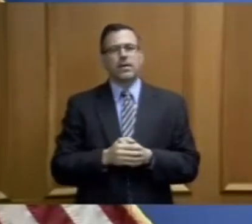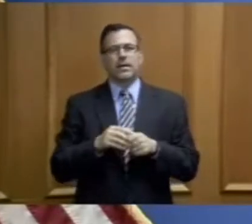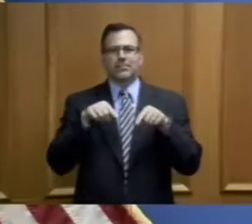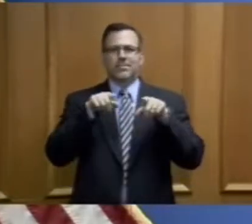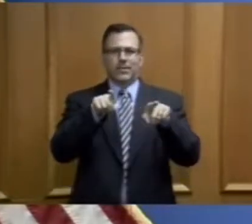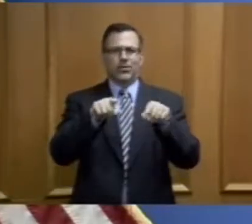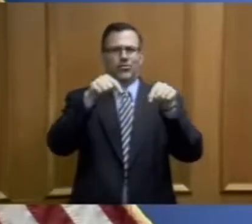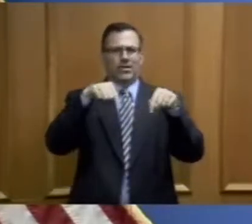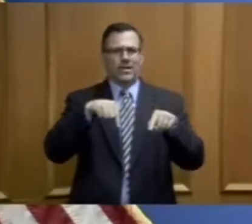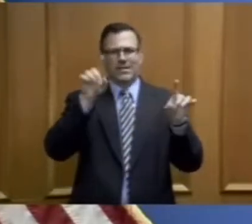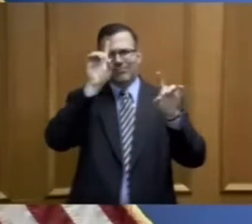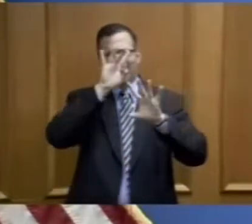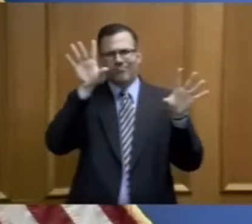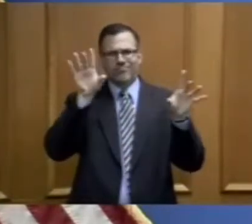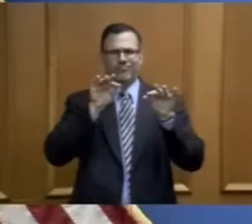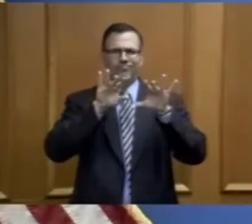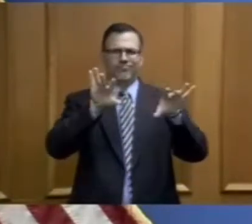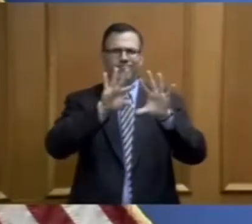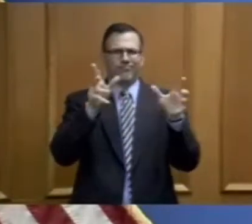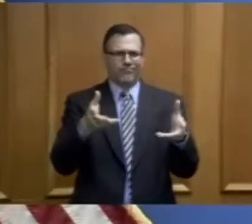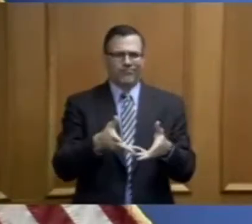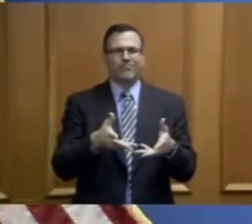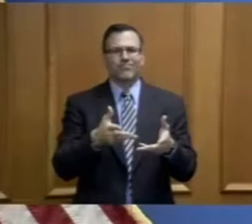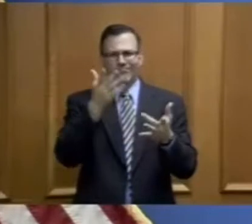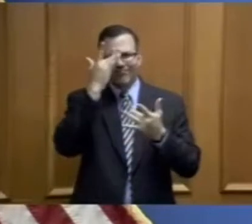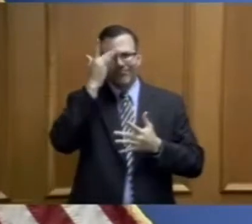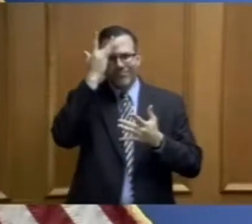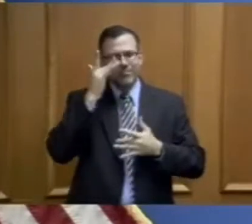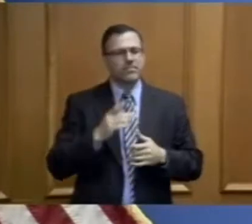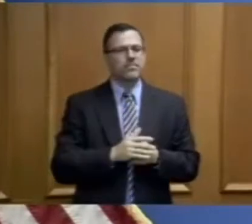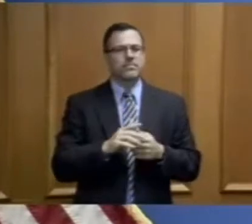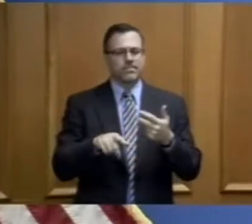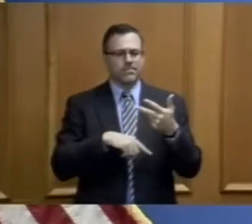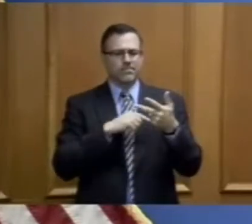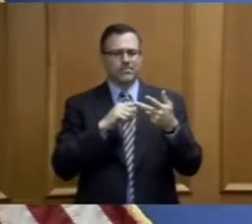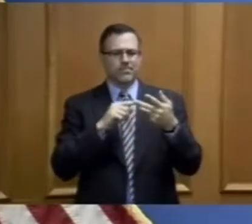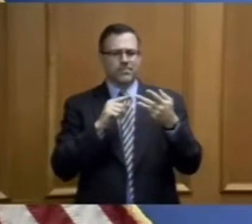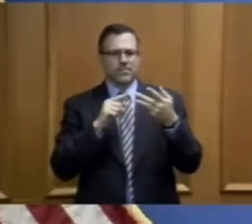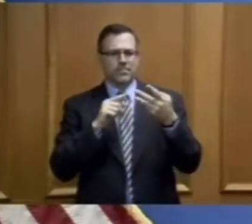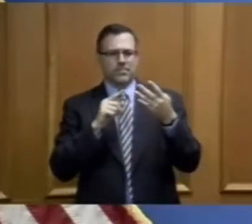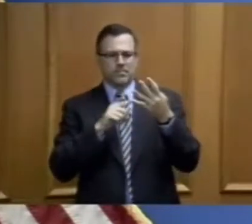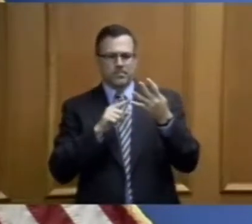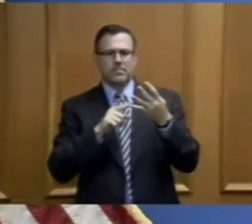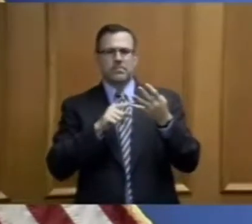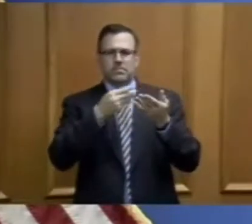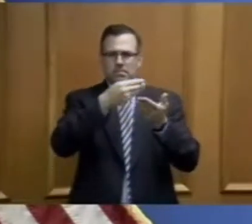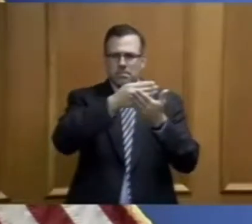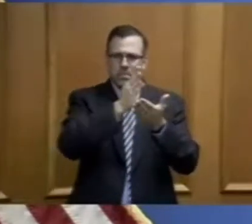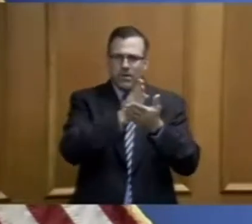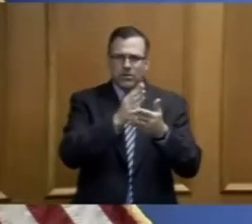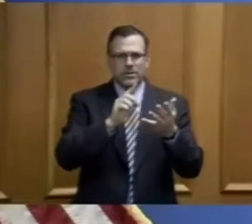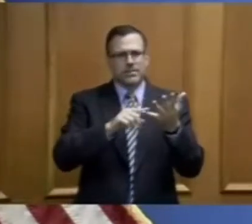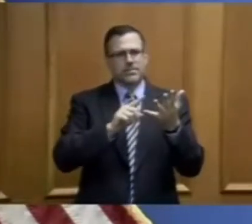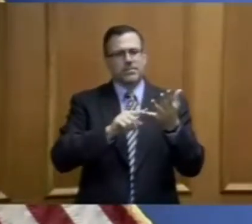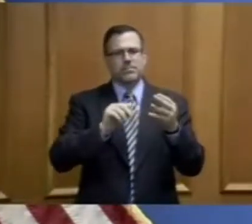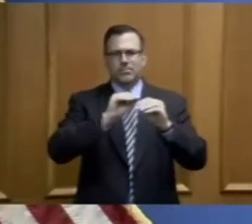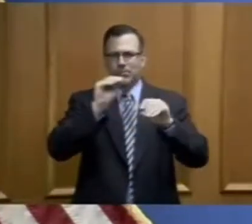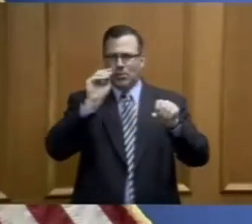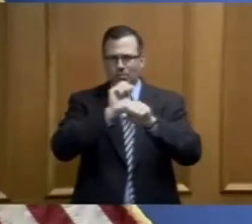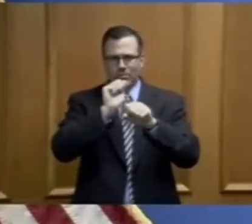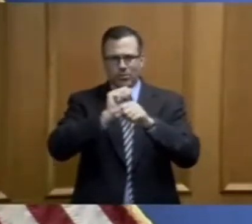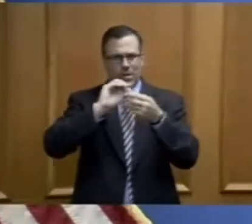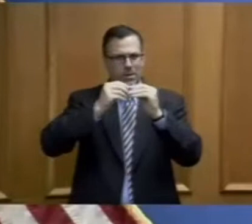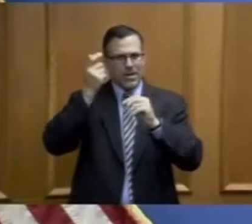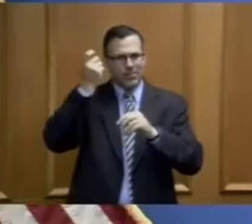this pandemic. We'll talk a little bit about our budget, about unemployment numbers, and about Tennessee's